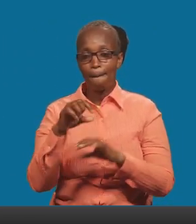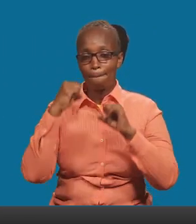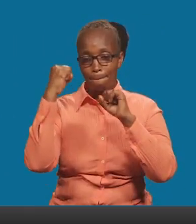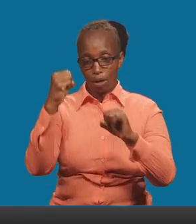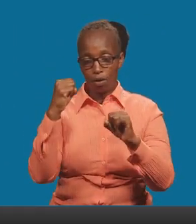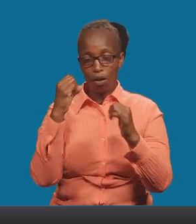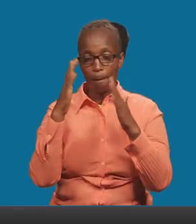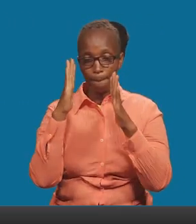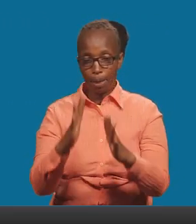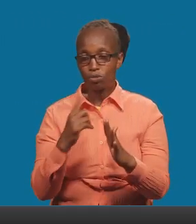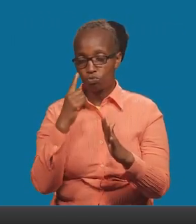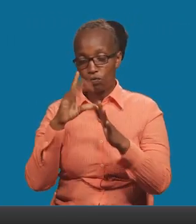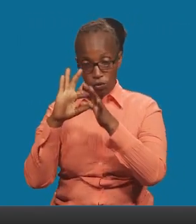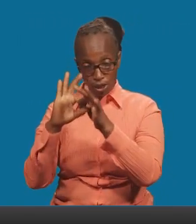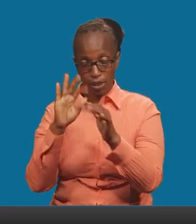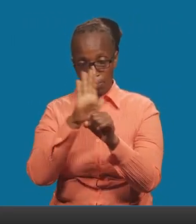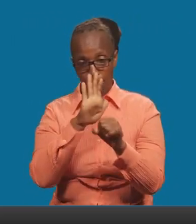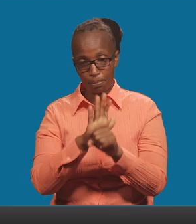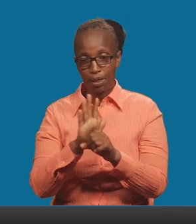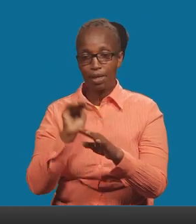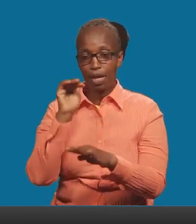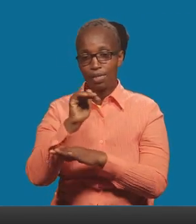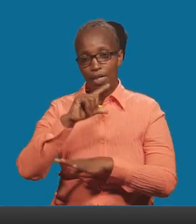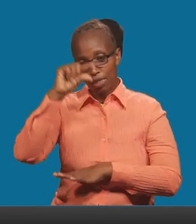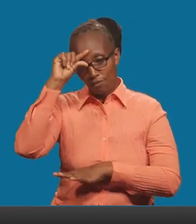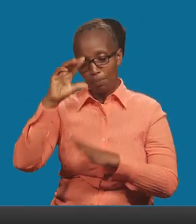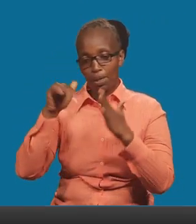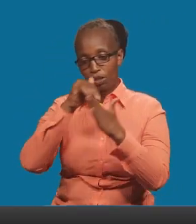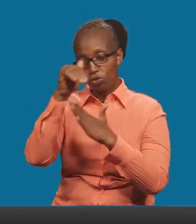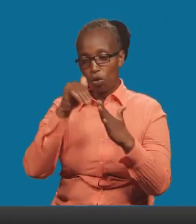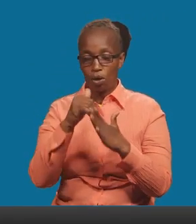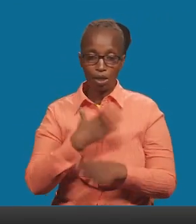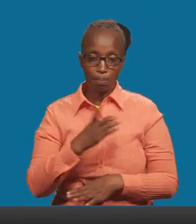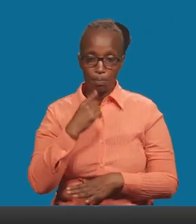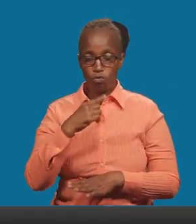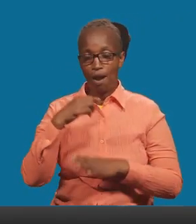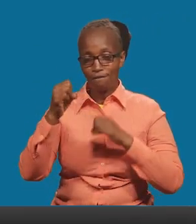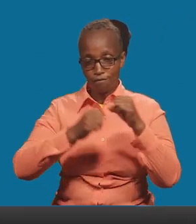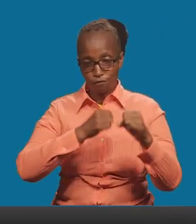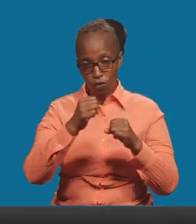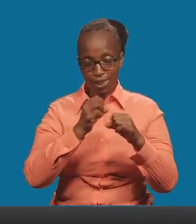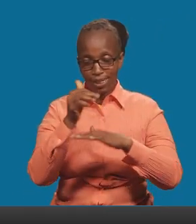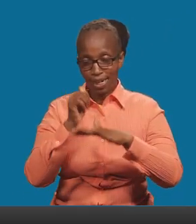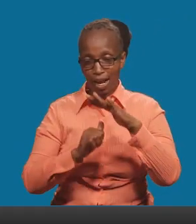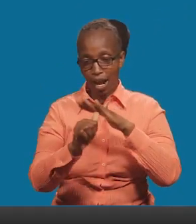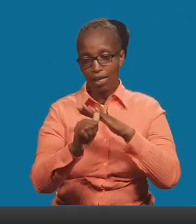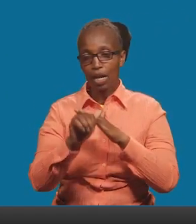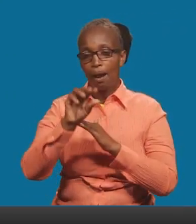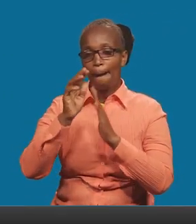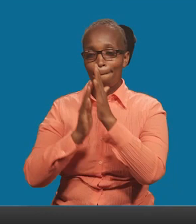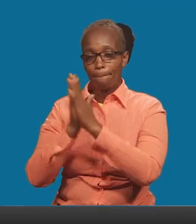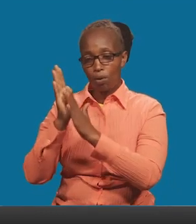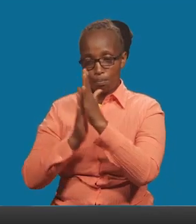pamoja, akiitaka serikali kuhakikisha kwamba wote waliopigania uhuru chini ya maumau wanapata